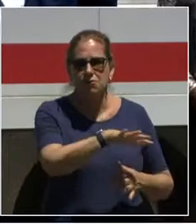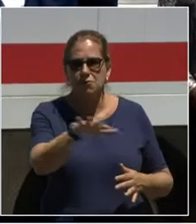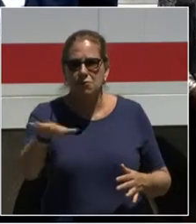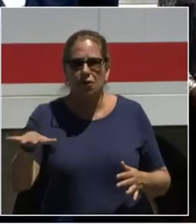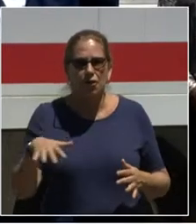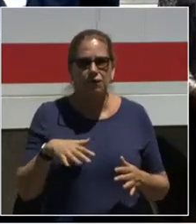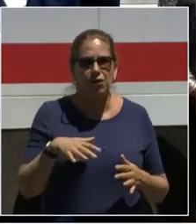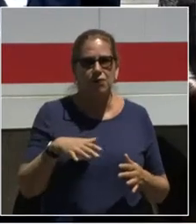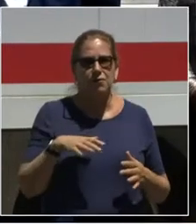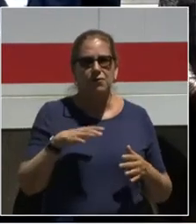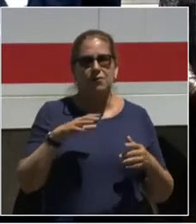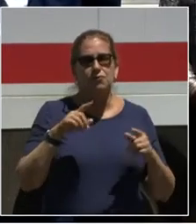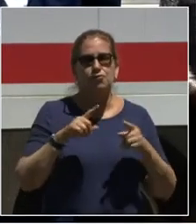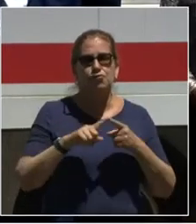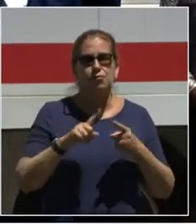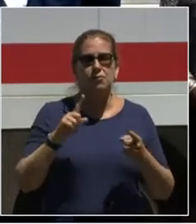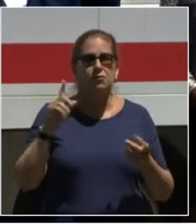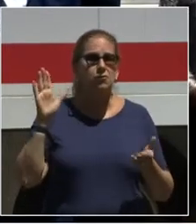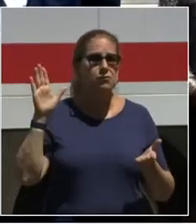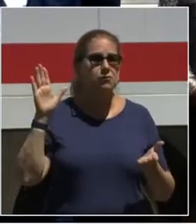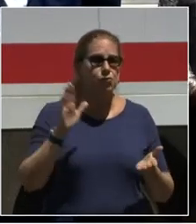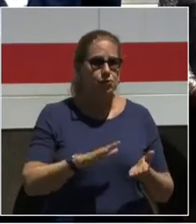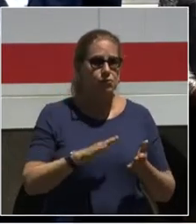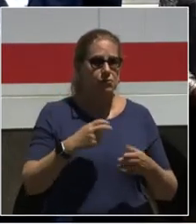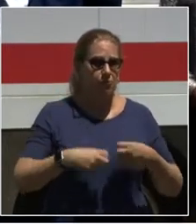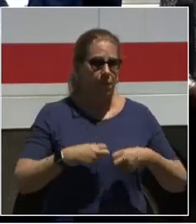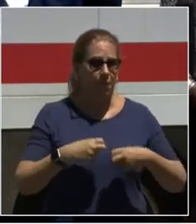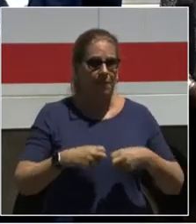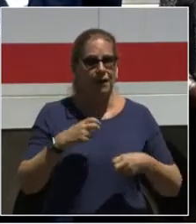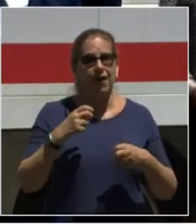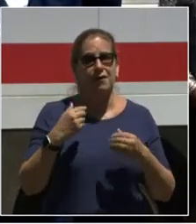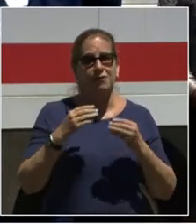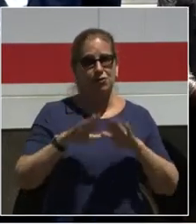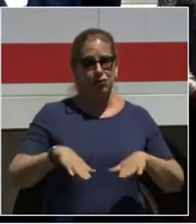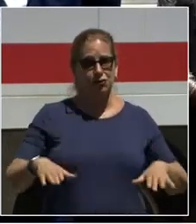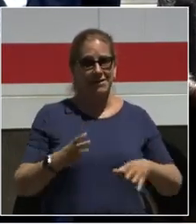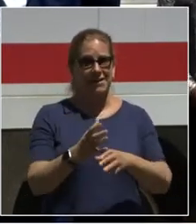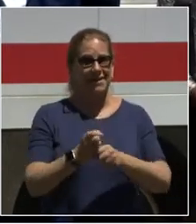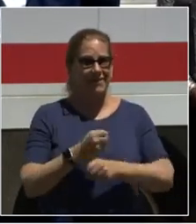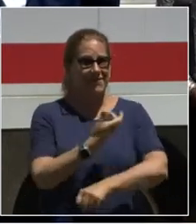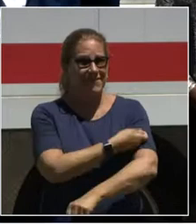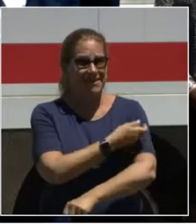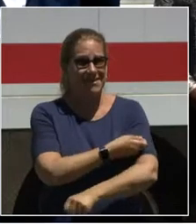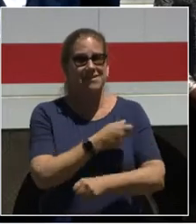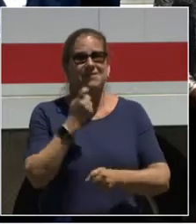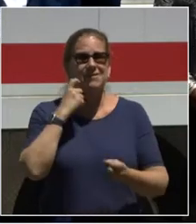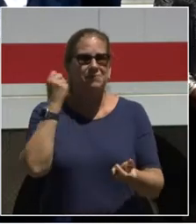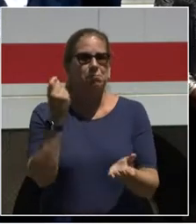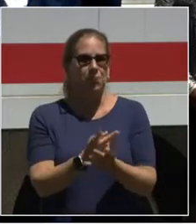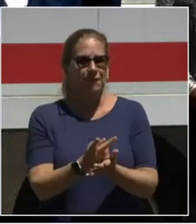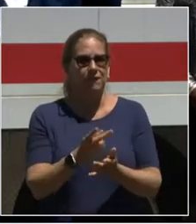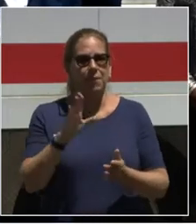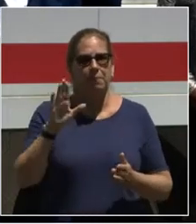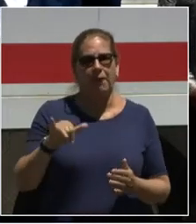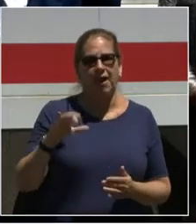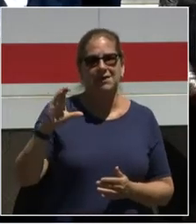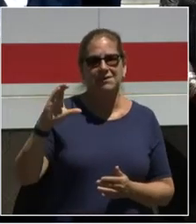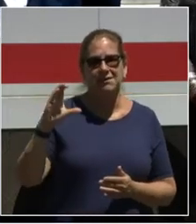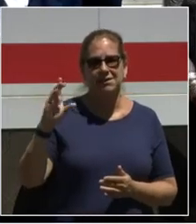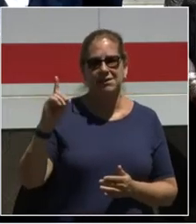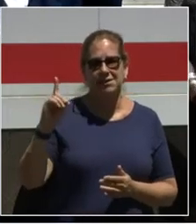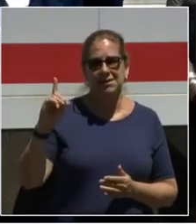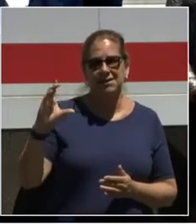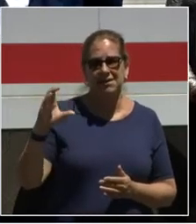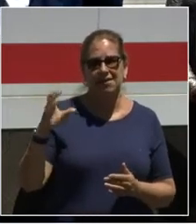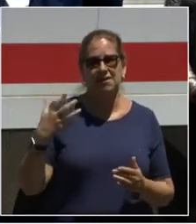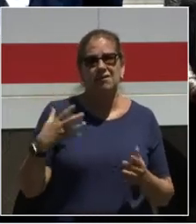childhood immunizations. Recent data from the Center for Disease Control and Prevention shows that we still have significant work ahead to get